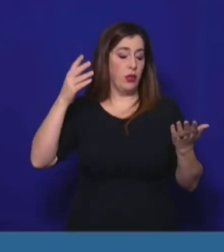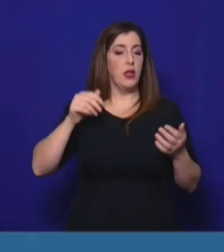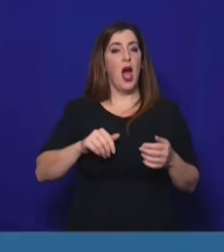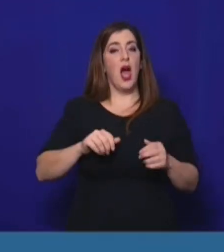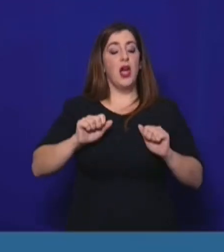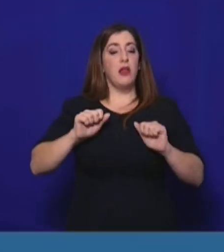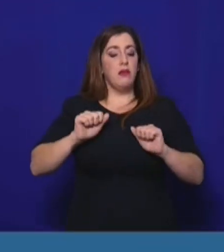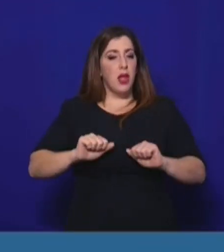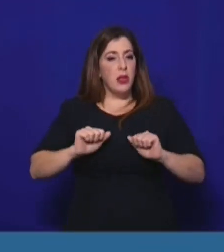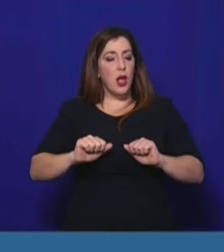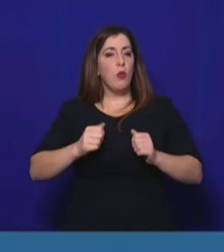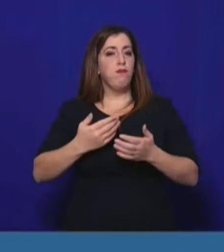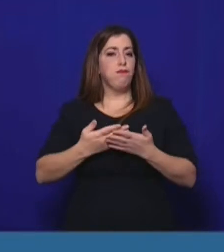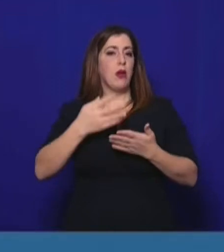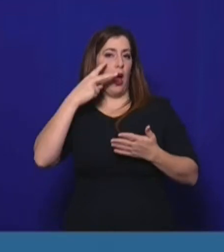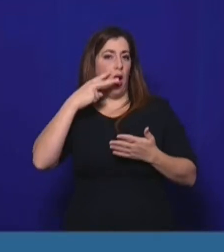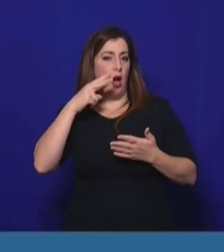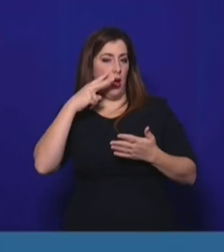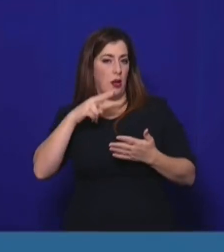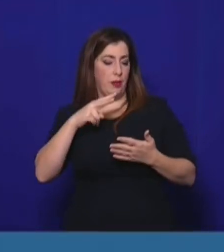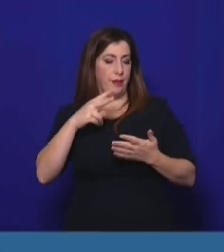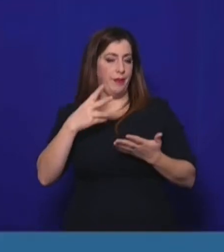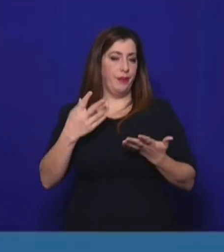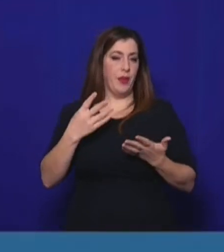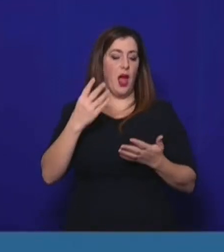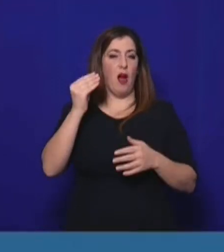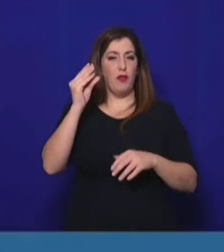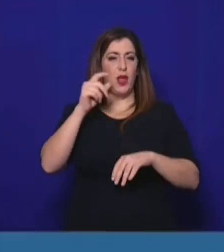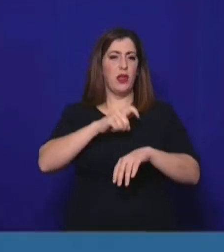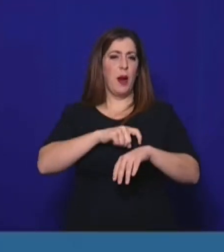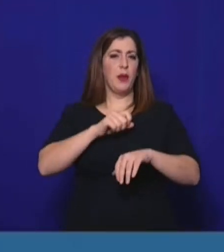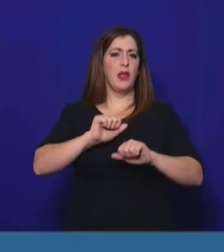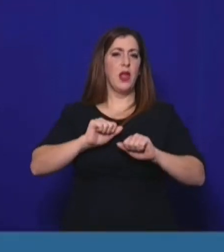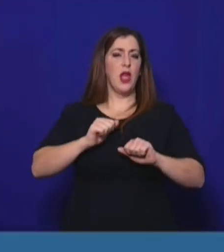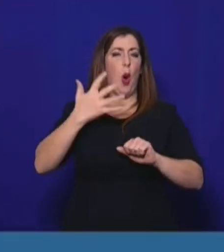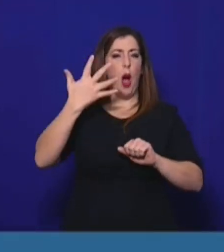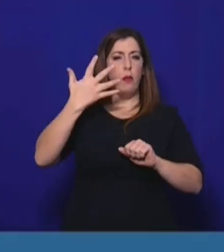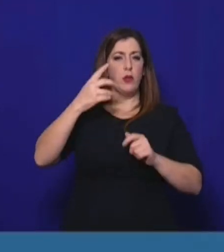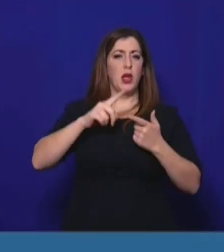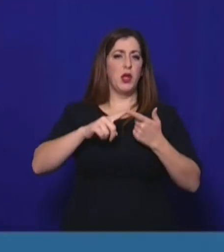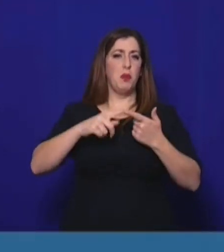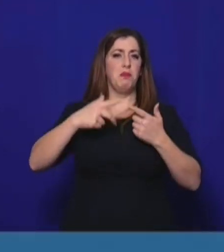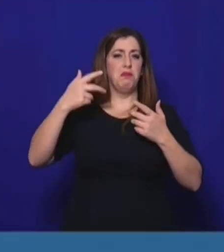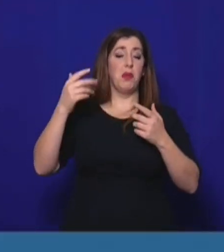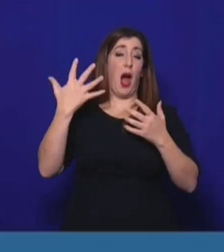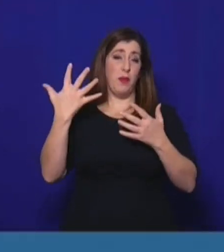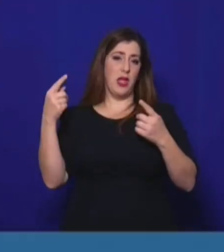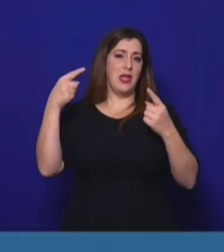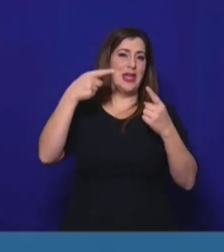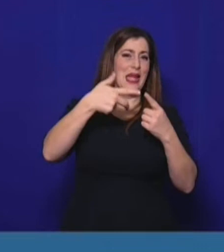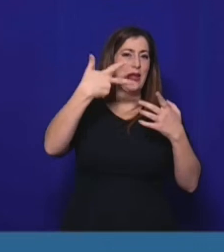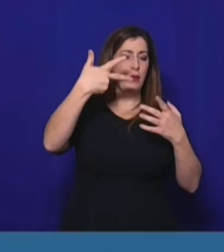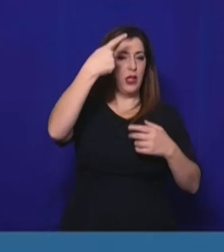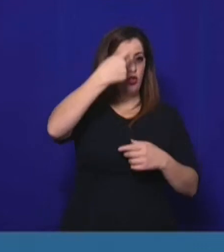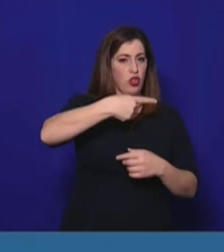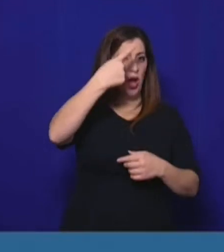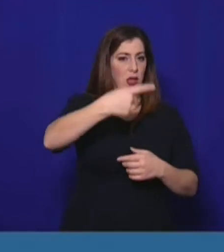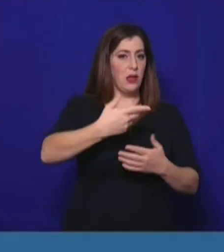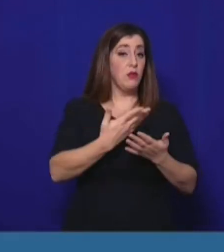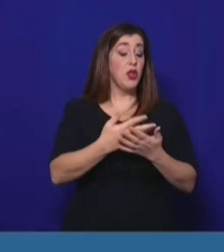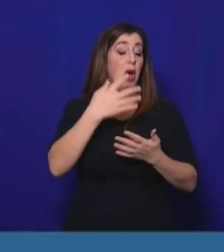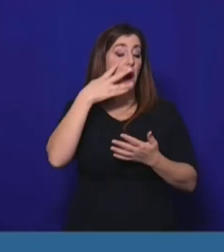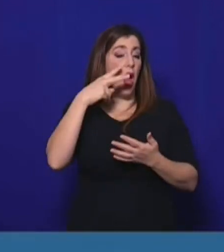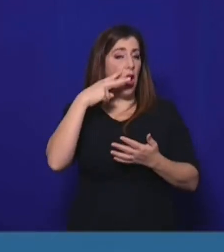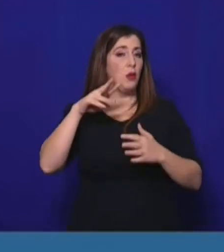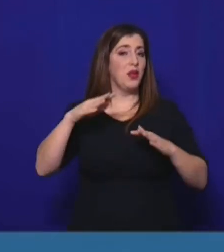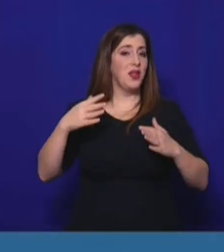8 tiem minn wara li jkollok xi attività li jkun hemm ħafna iktar nies li jiltaqgħu flimkien. Allura qegħdin naraw nistennew x'ħajjiġri